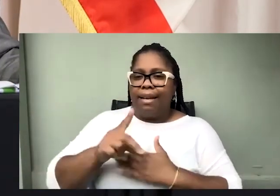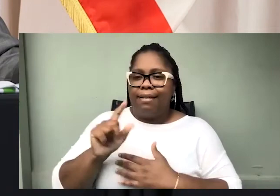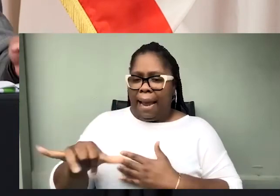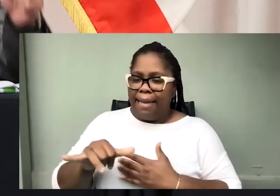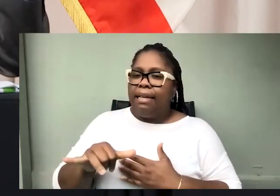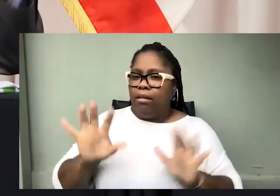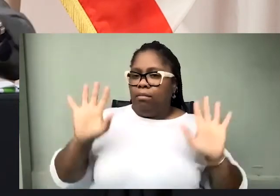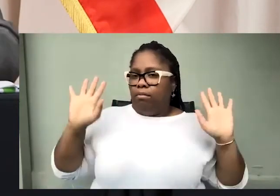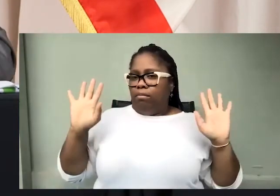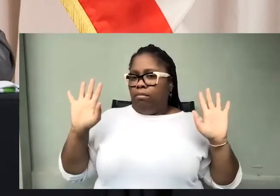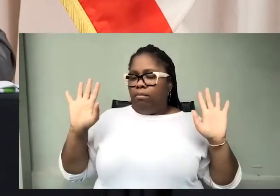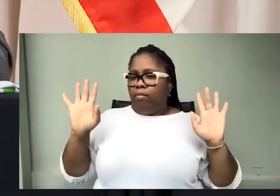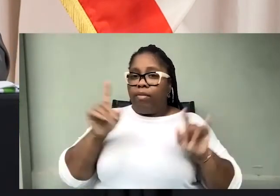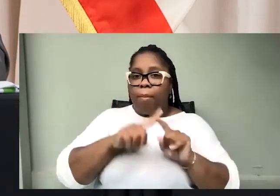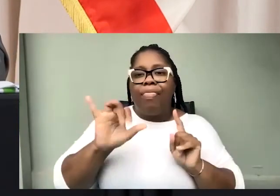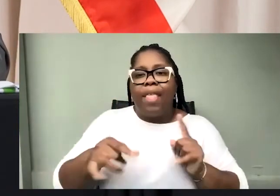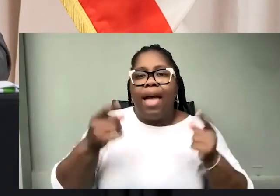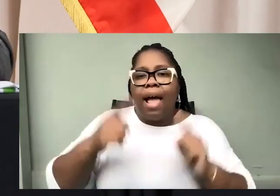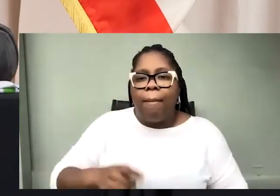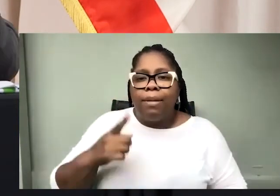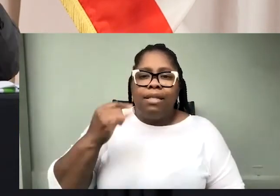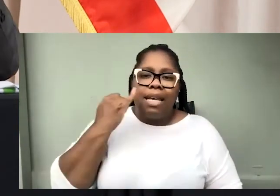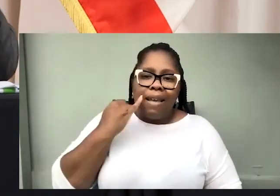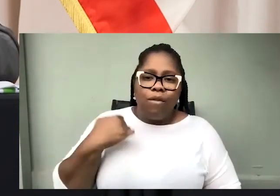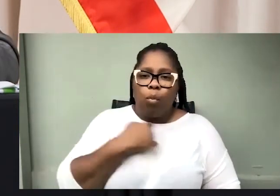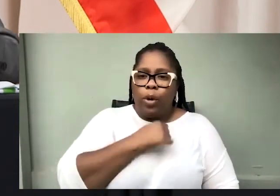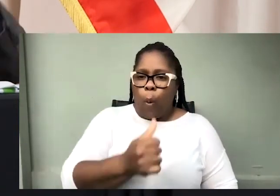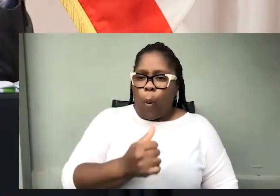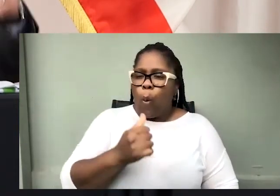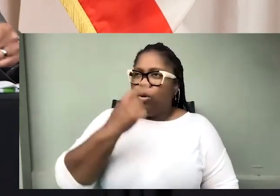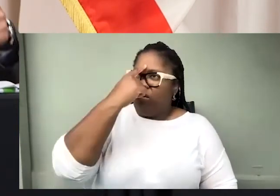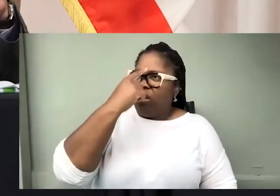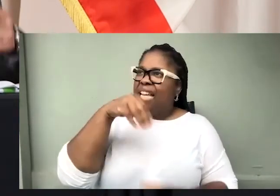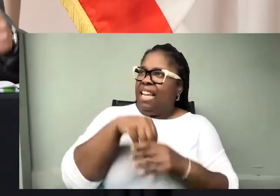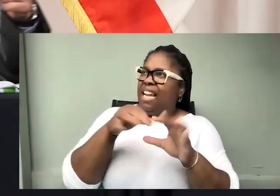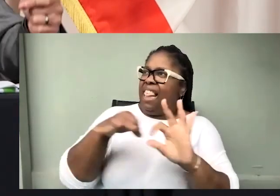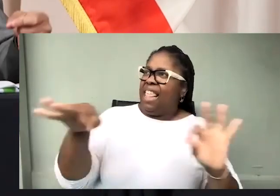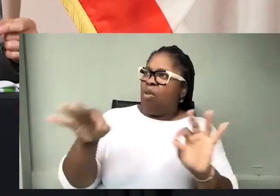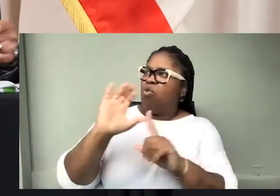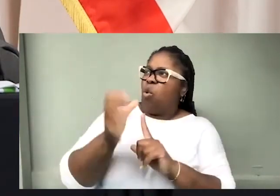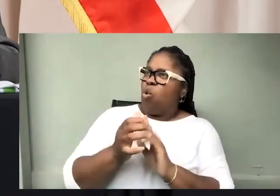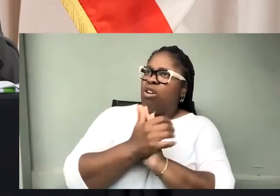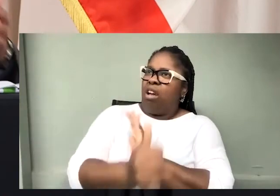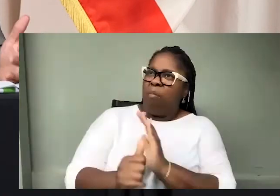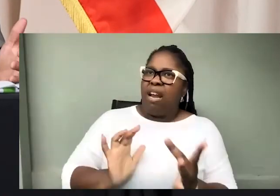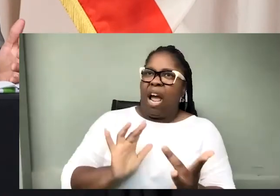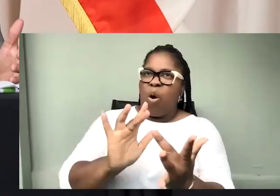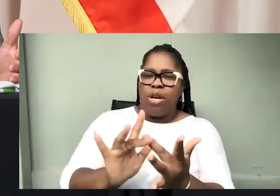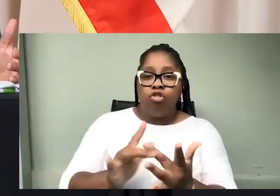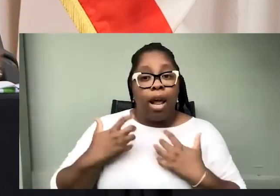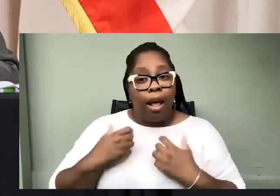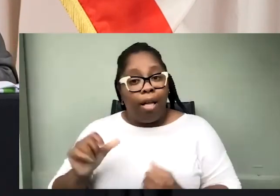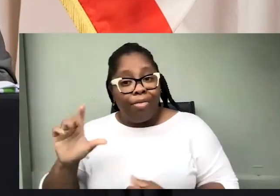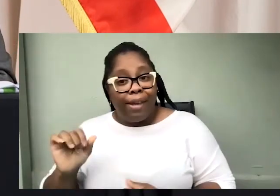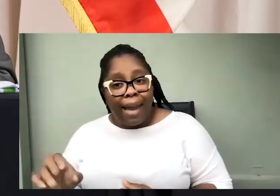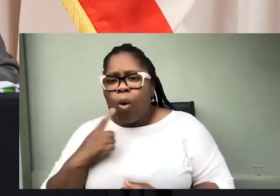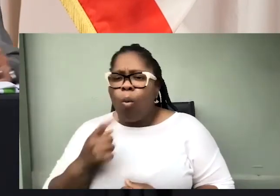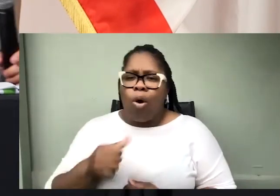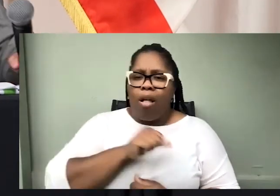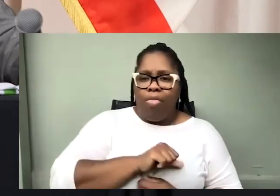often happens if we're not thinking about the importance of in-language, culturally competent outreach, whether in healthcare or anything